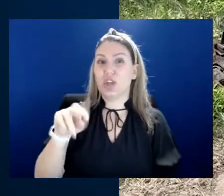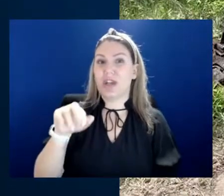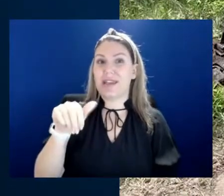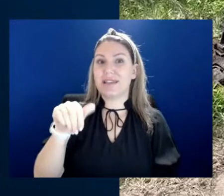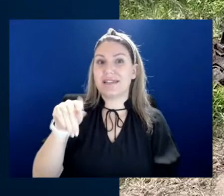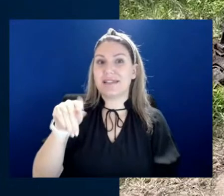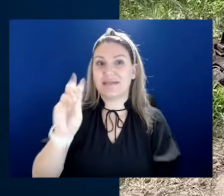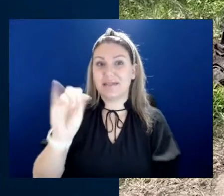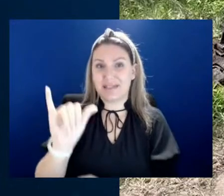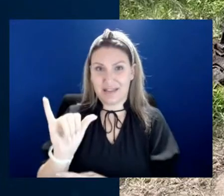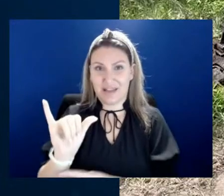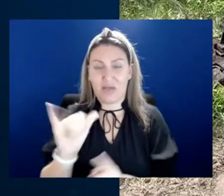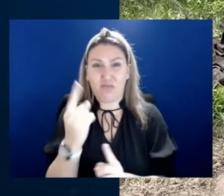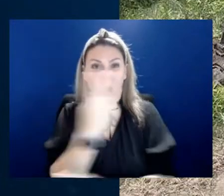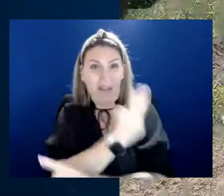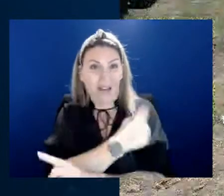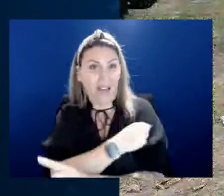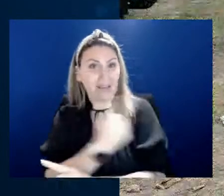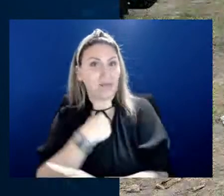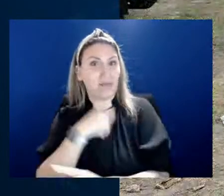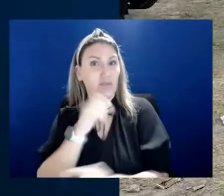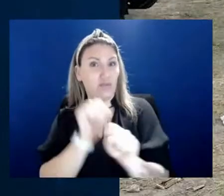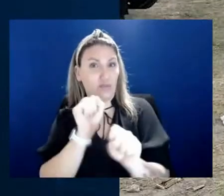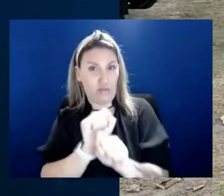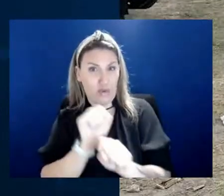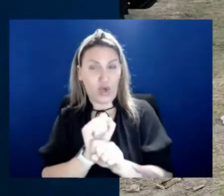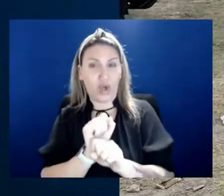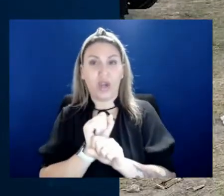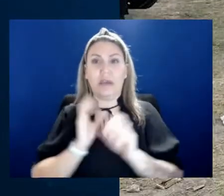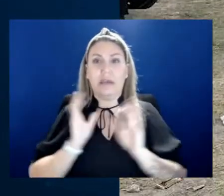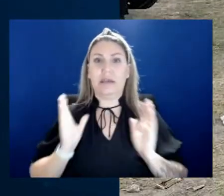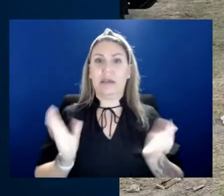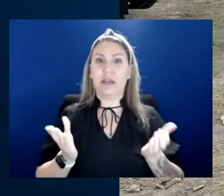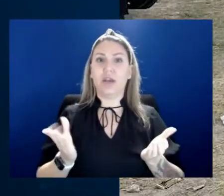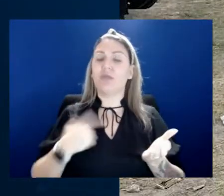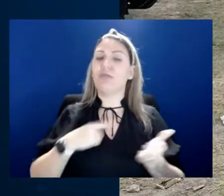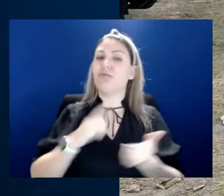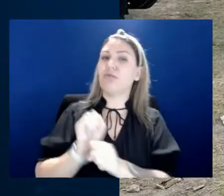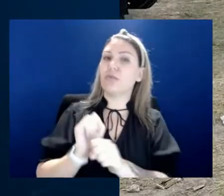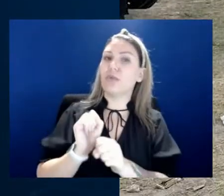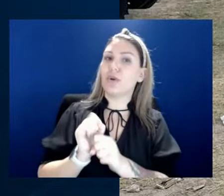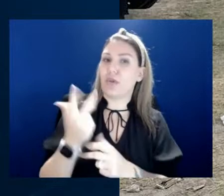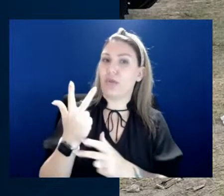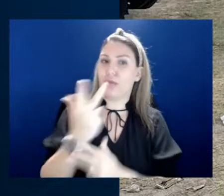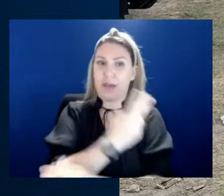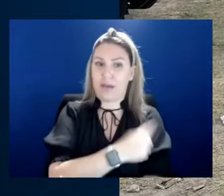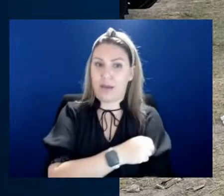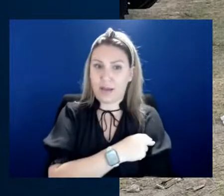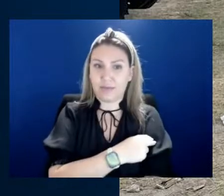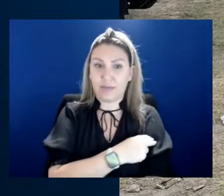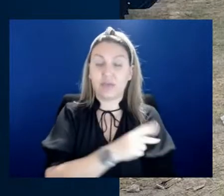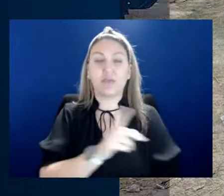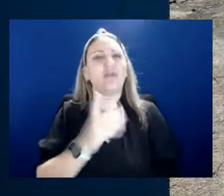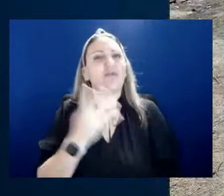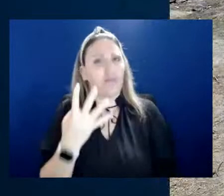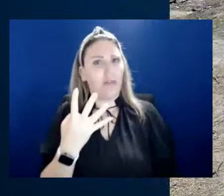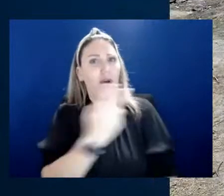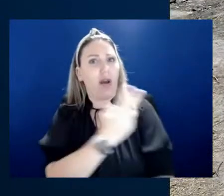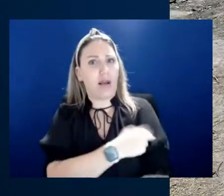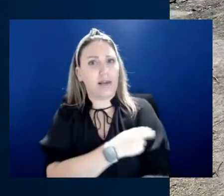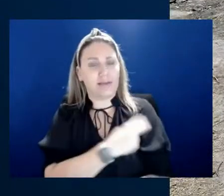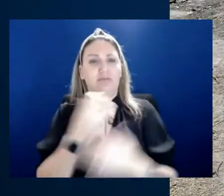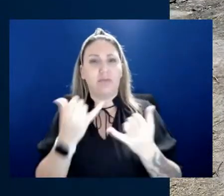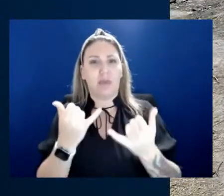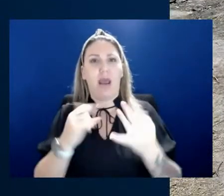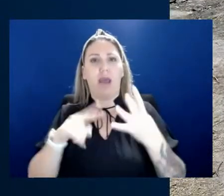at one of the hospitals we're working in here, we're working with 3 hospitals or 4 hospitals now. We added one